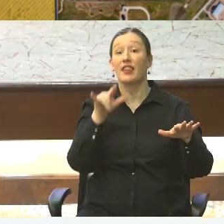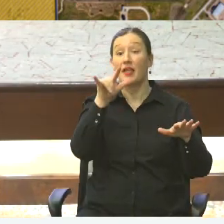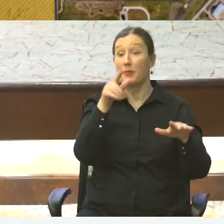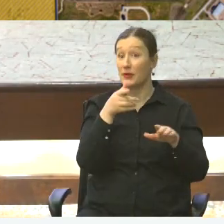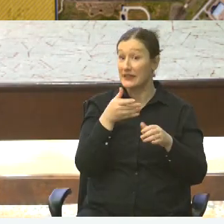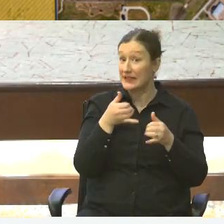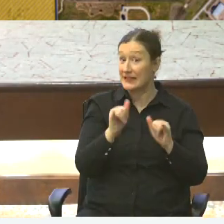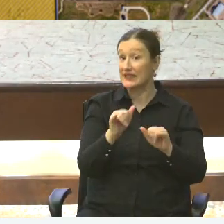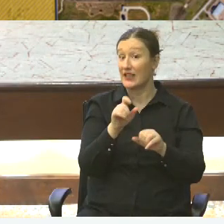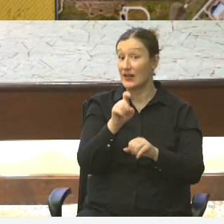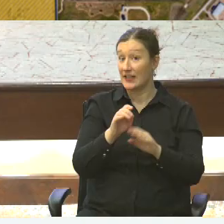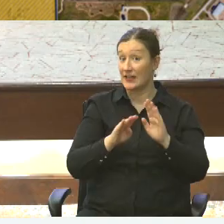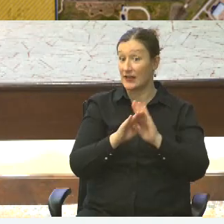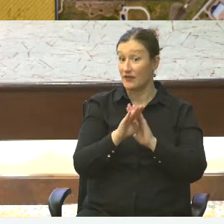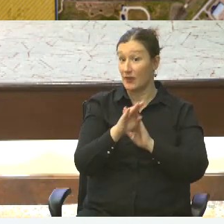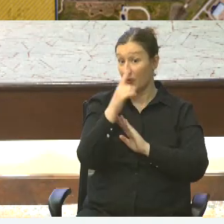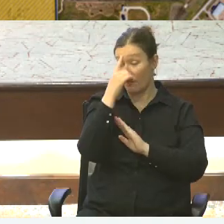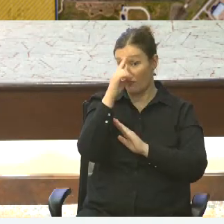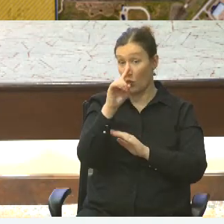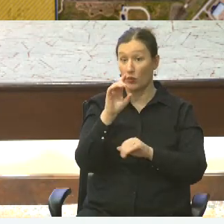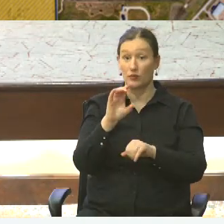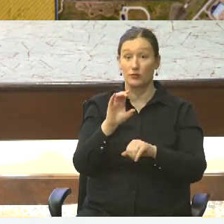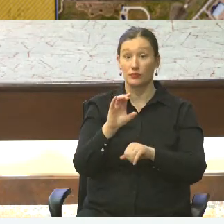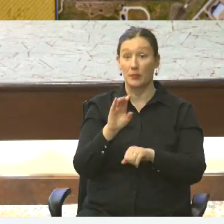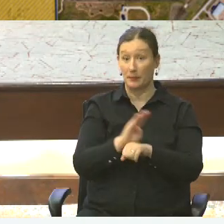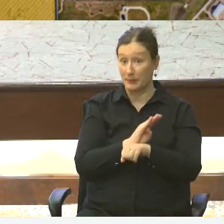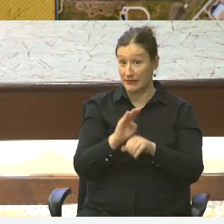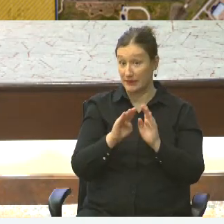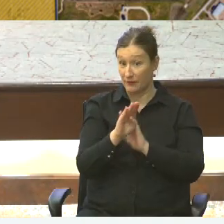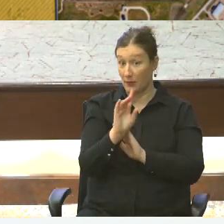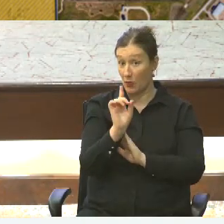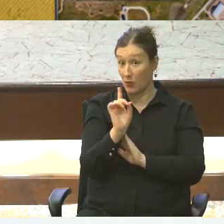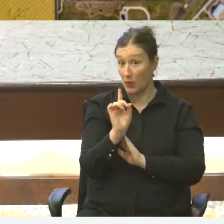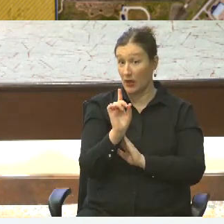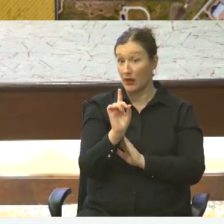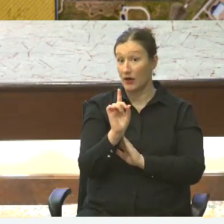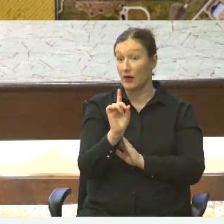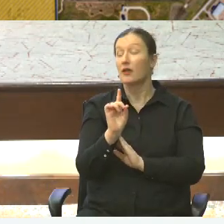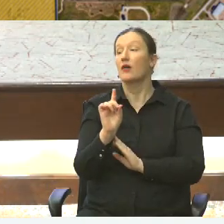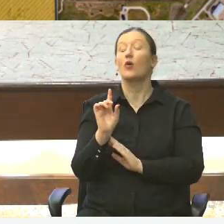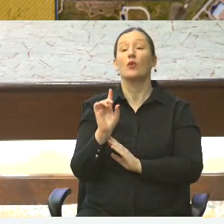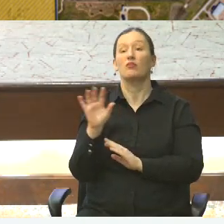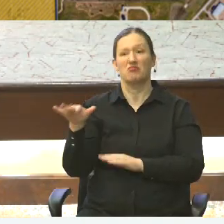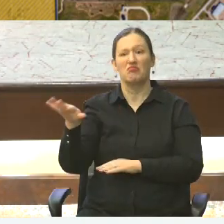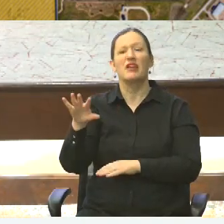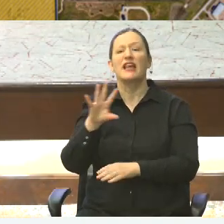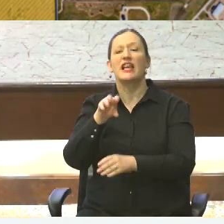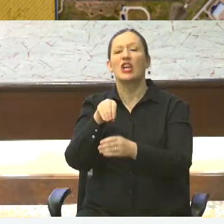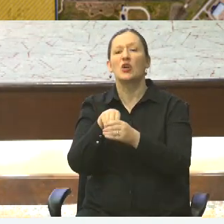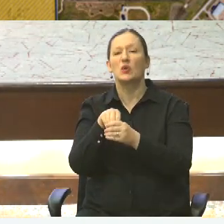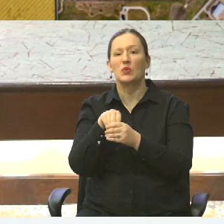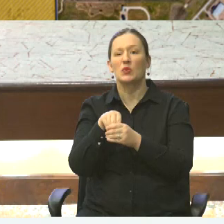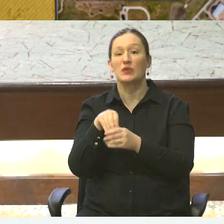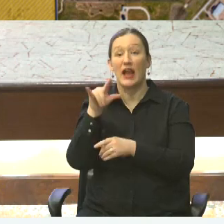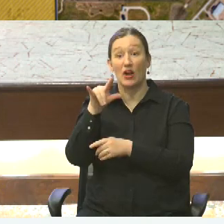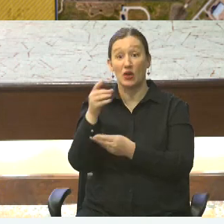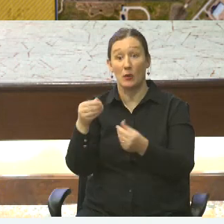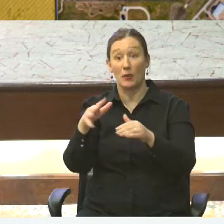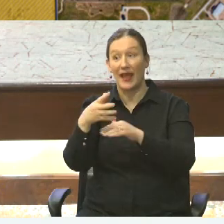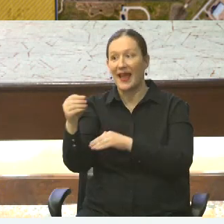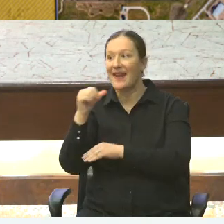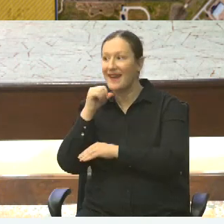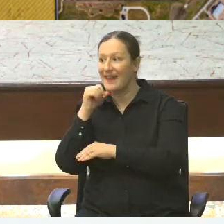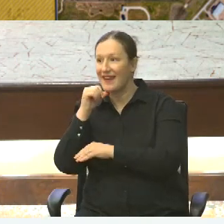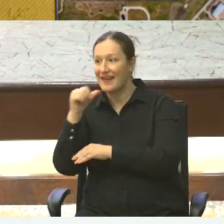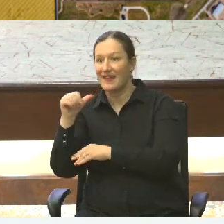being developed for commercial or industrial development includes both aeronautical and non-aeronautical property. There's